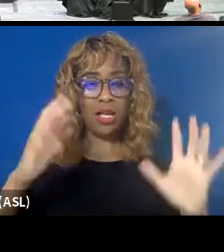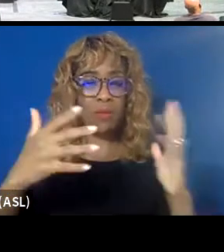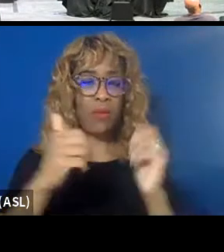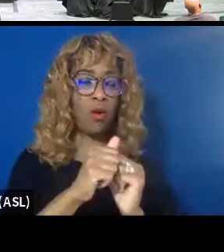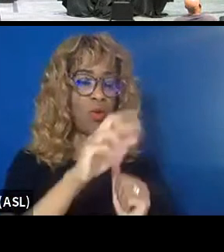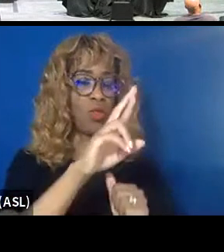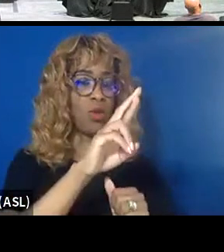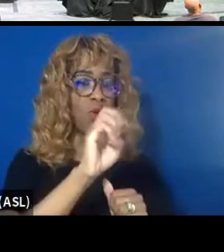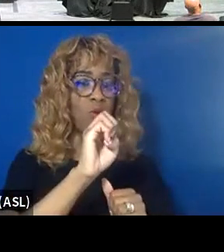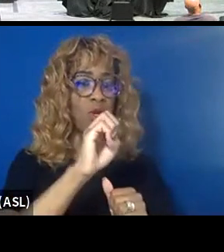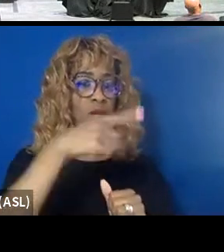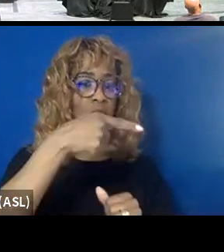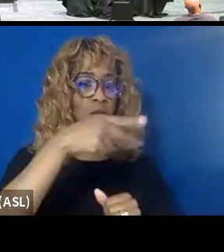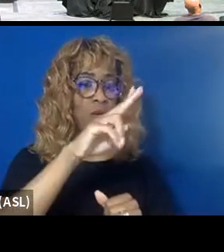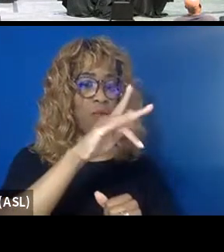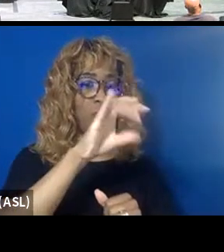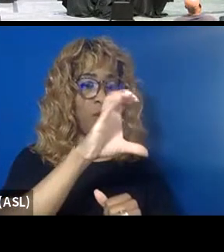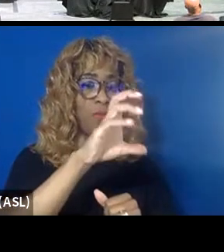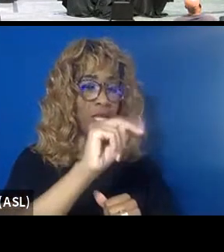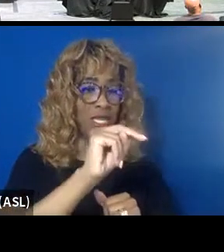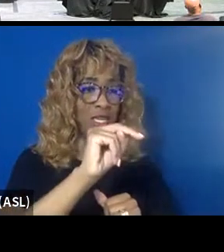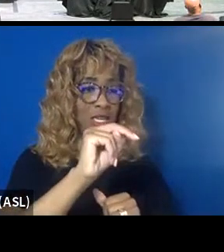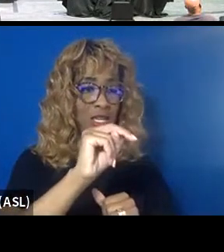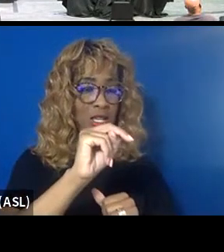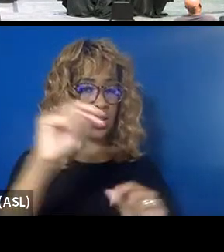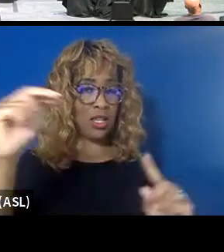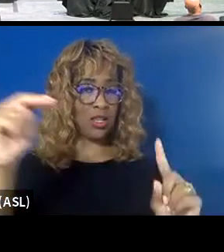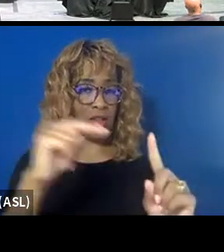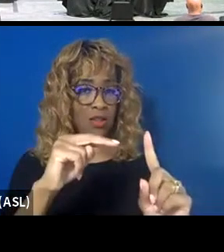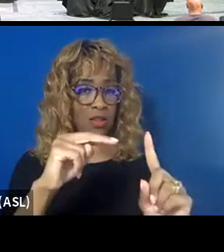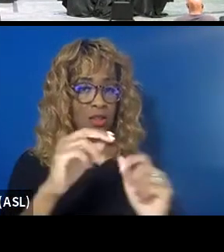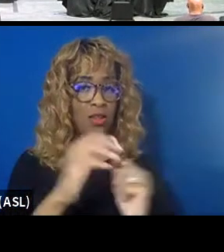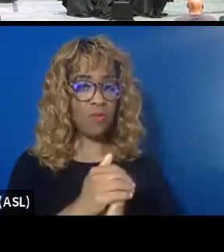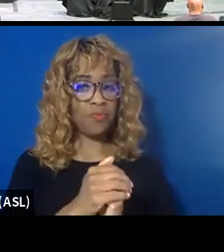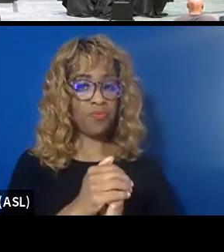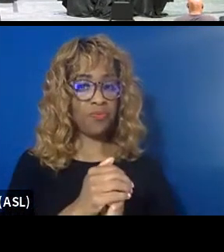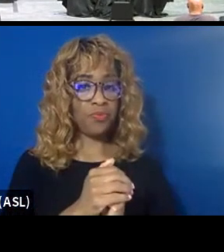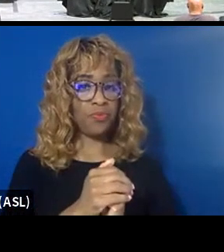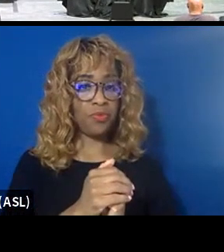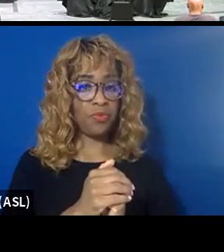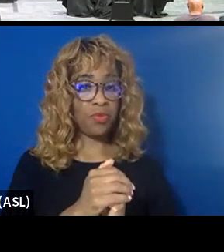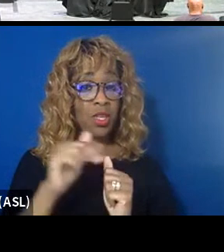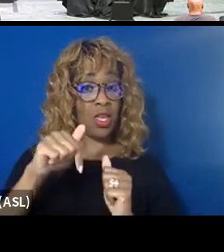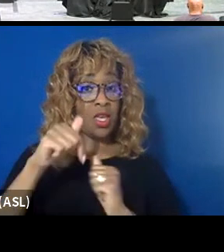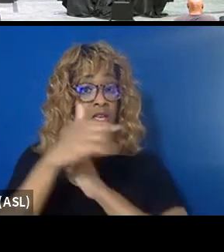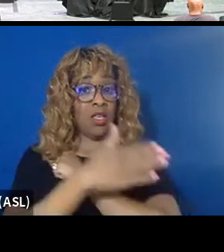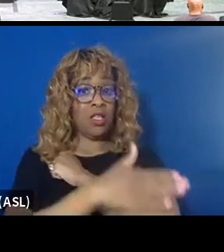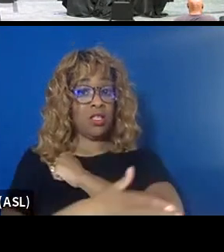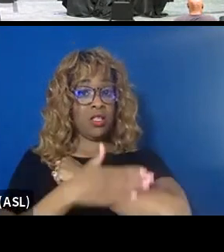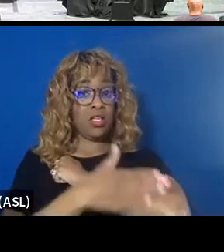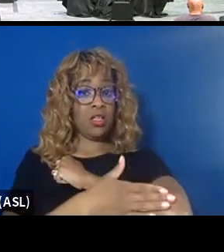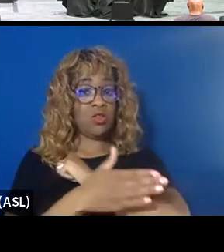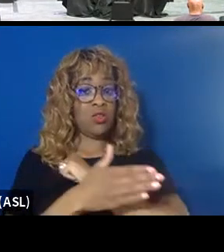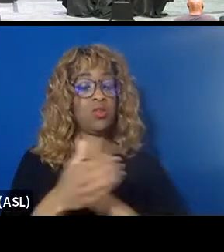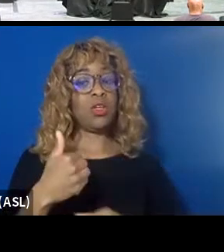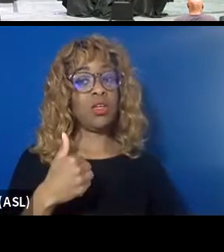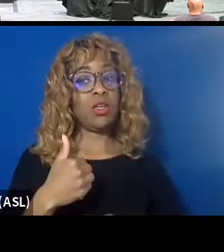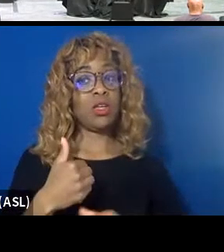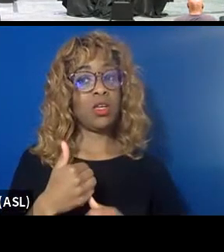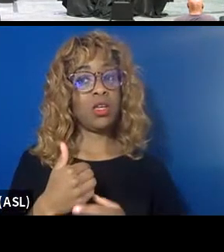Republican point of view, because in our country, there